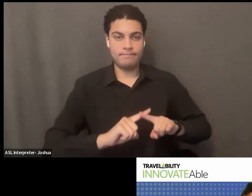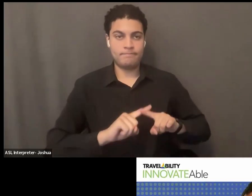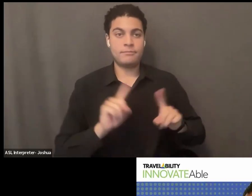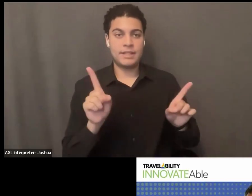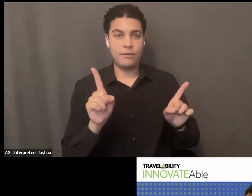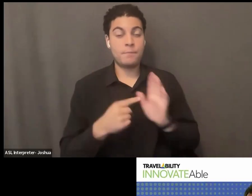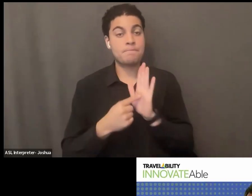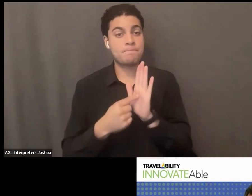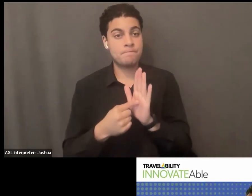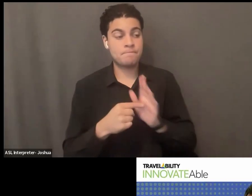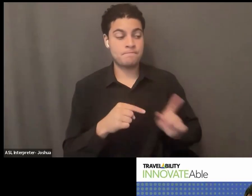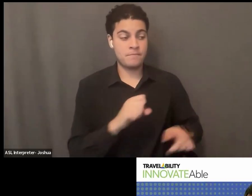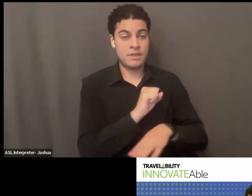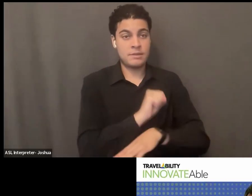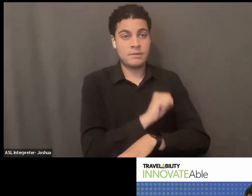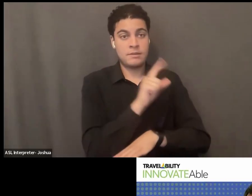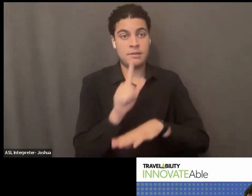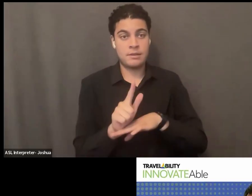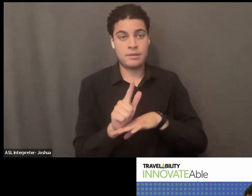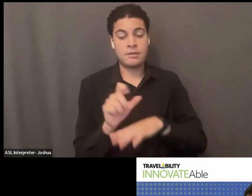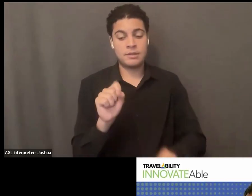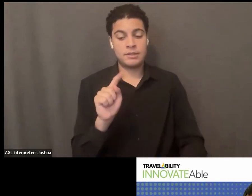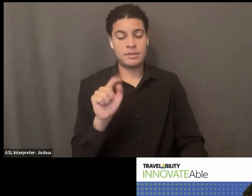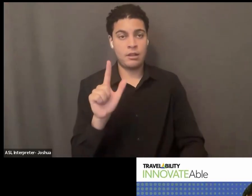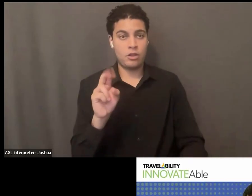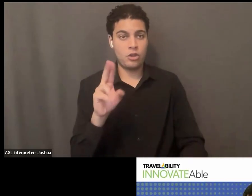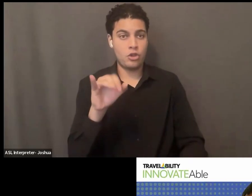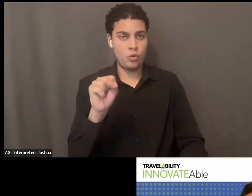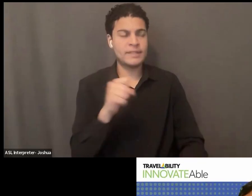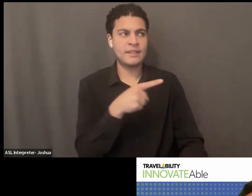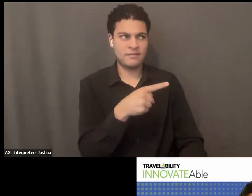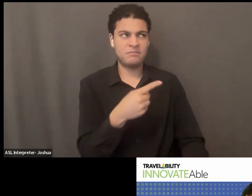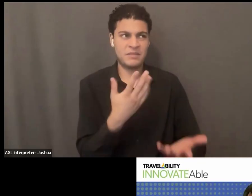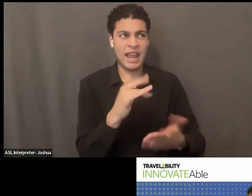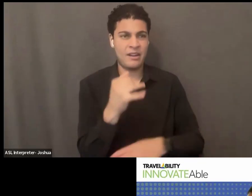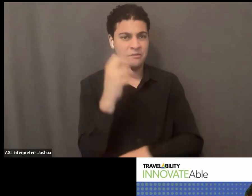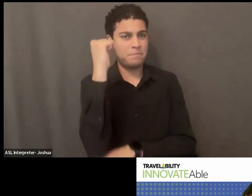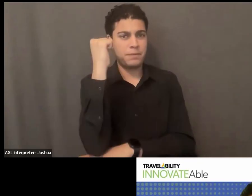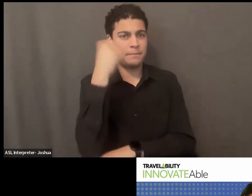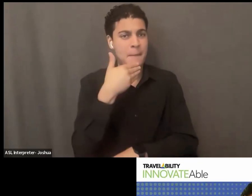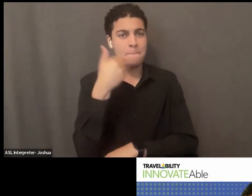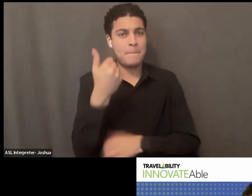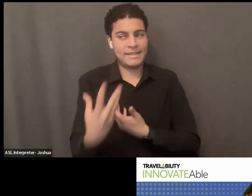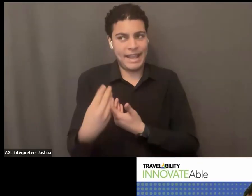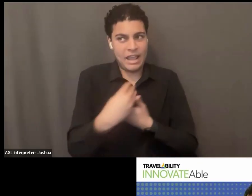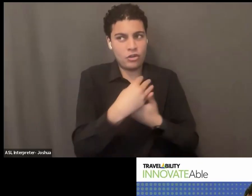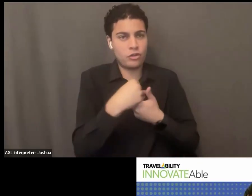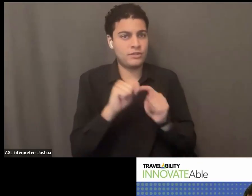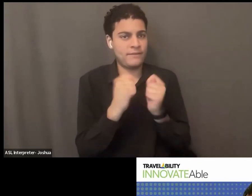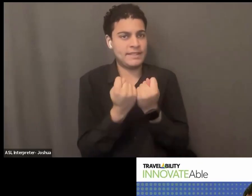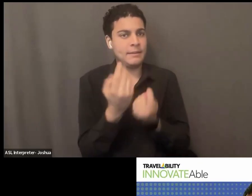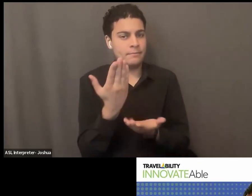is probably one of the most inclusive team in North America. They That's already great. have 7 or 8 different programs